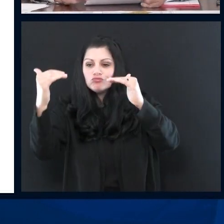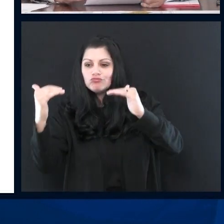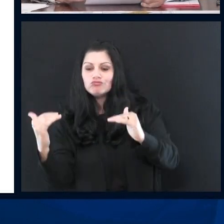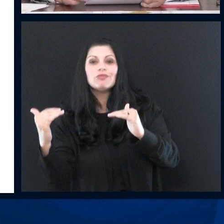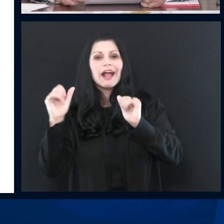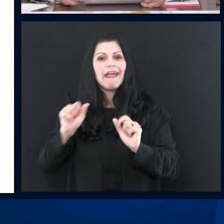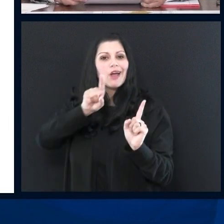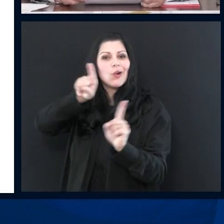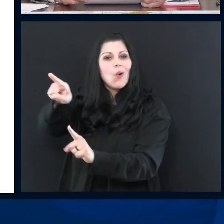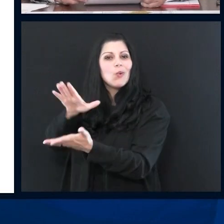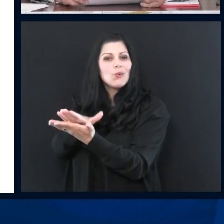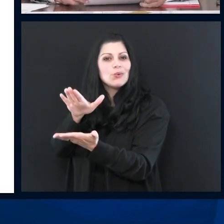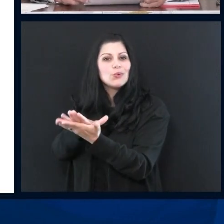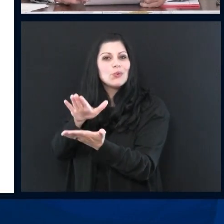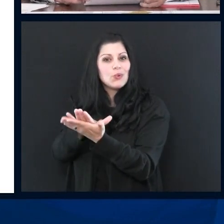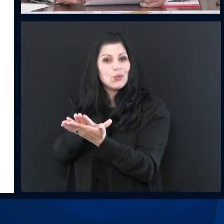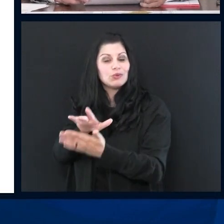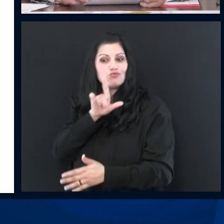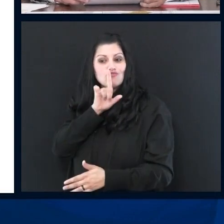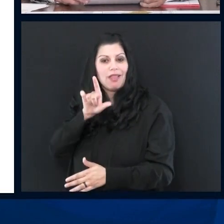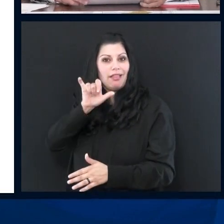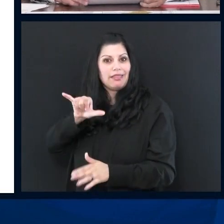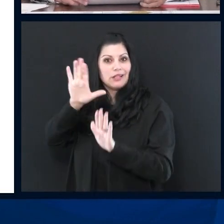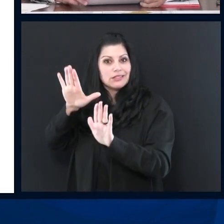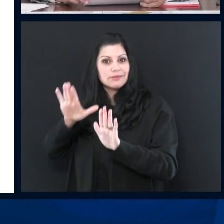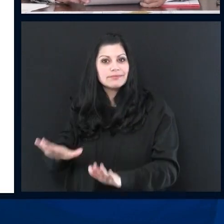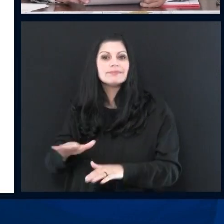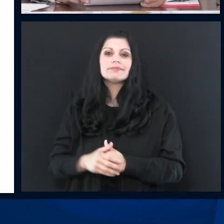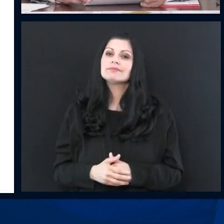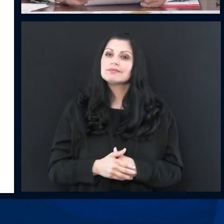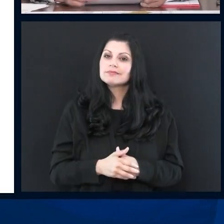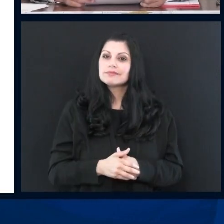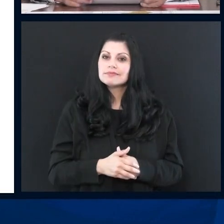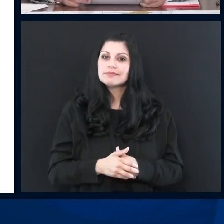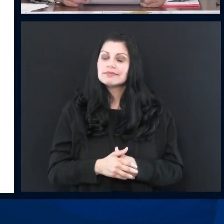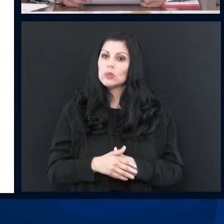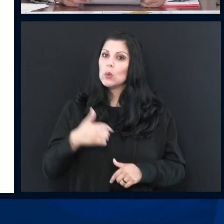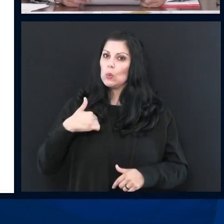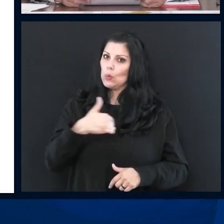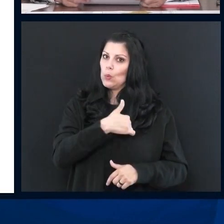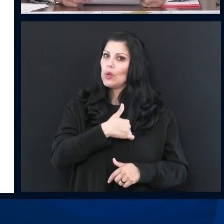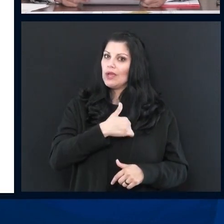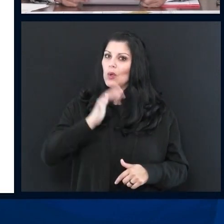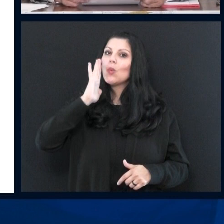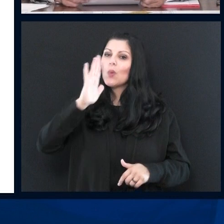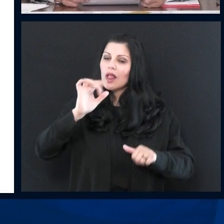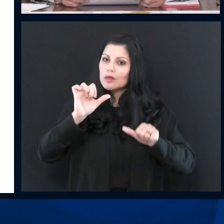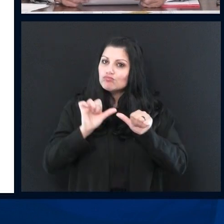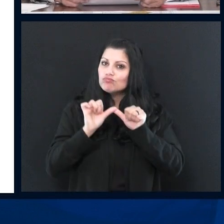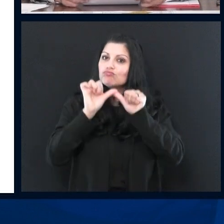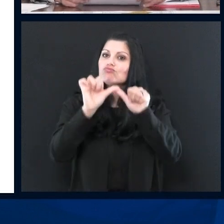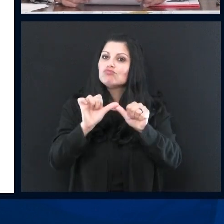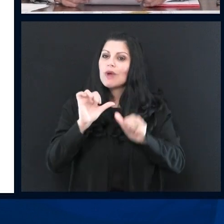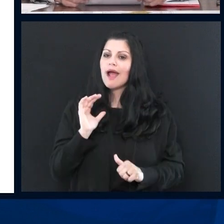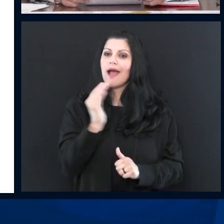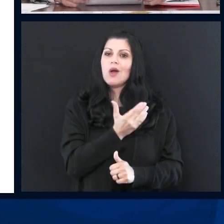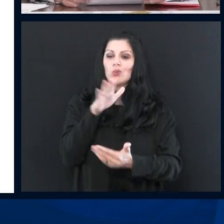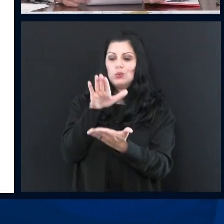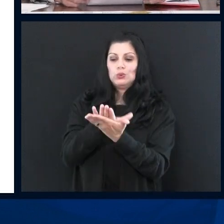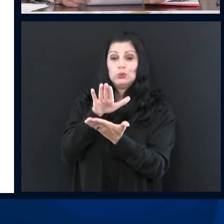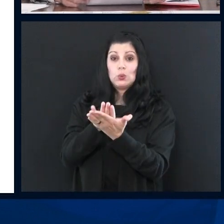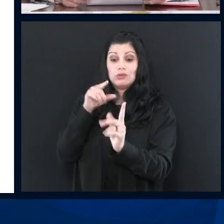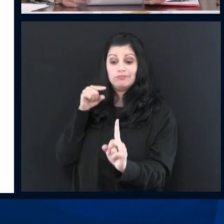I'll promise you with everything in me, we will continue to make our schools as safe as